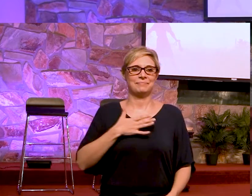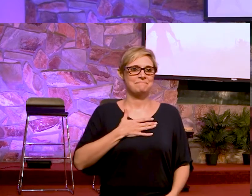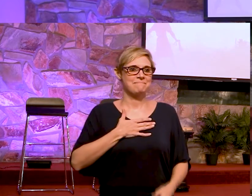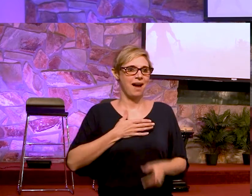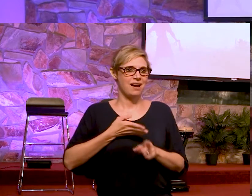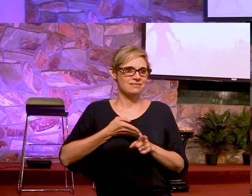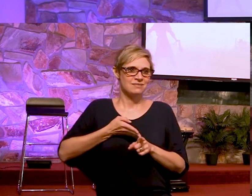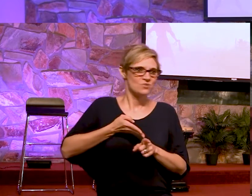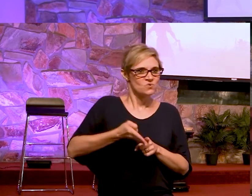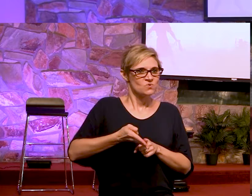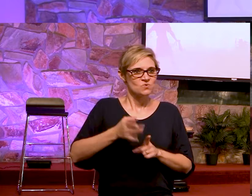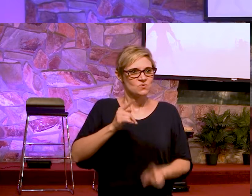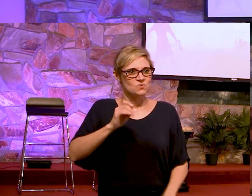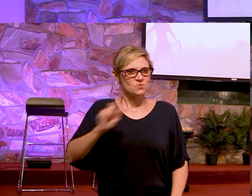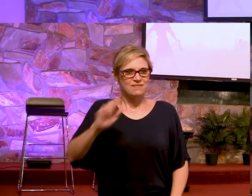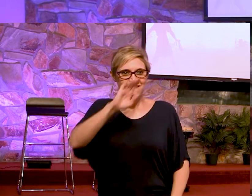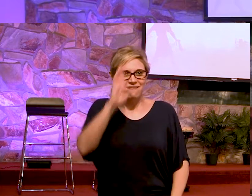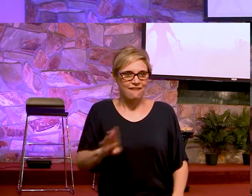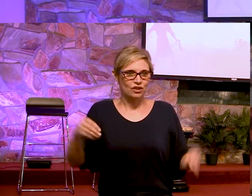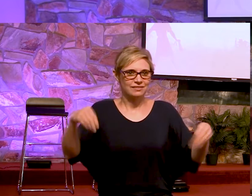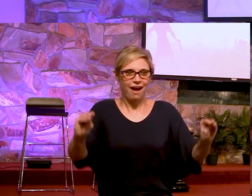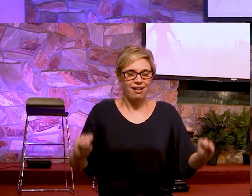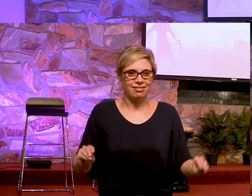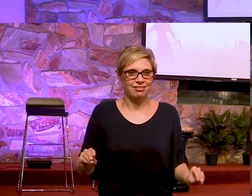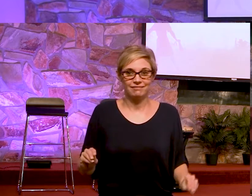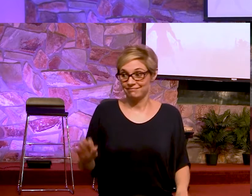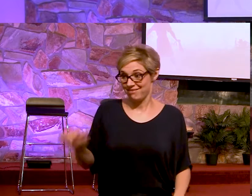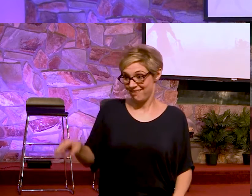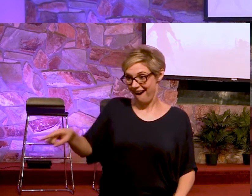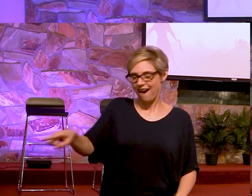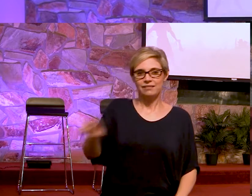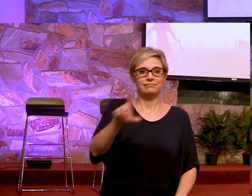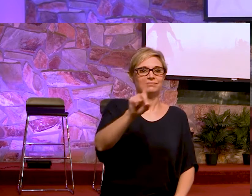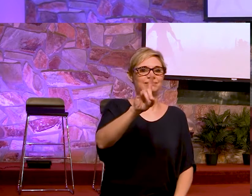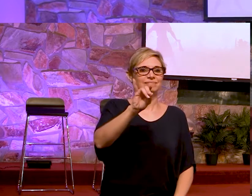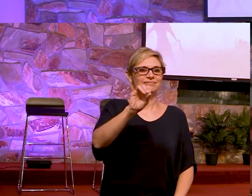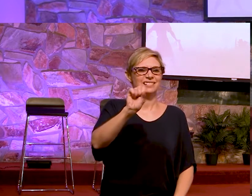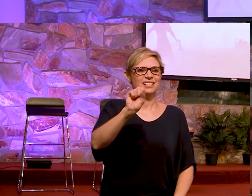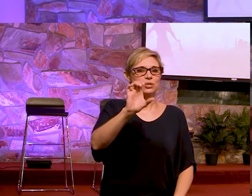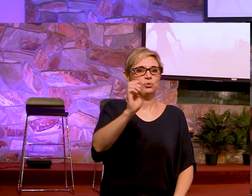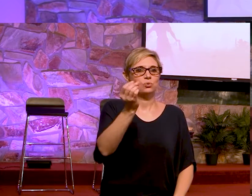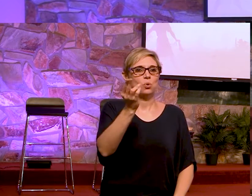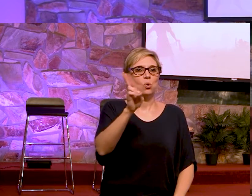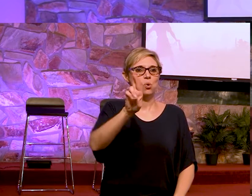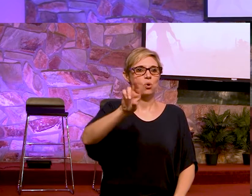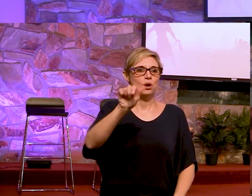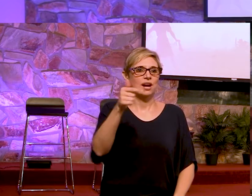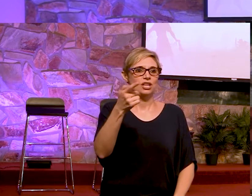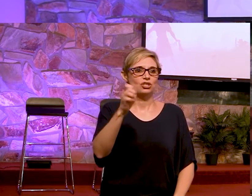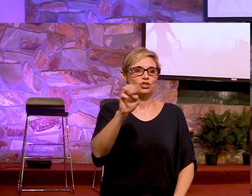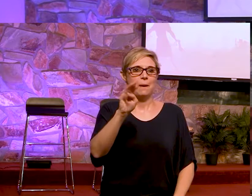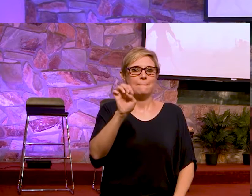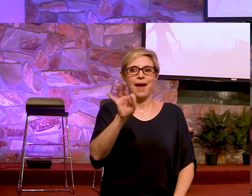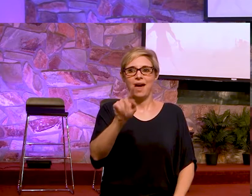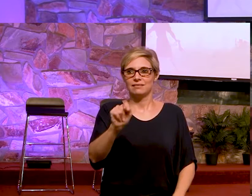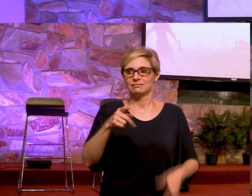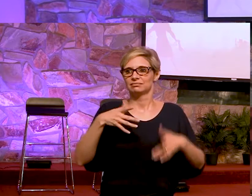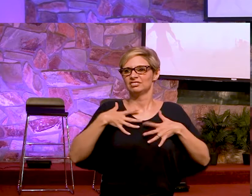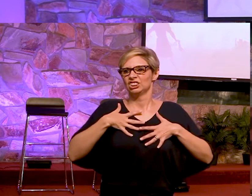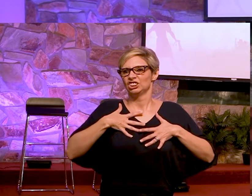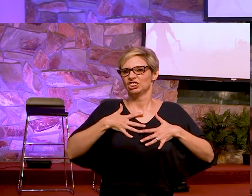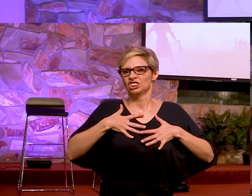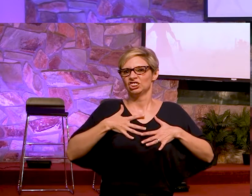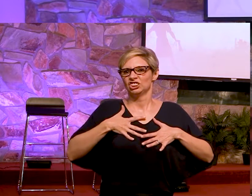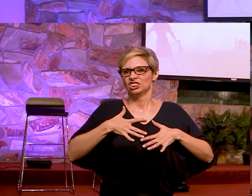I could never sell that tool. That tool is called discouragement. And I use it to pry